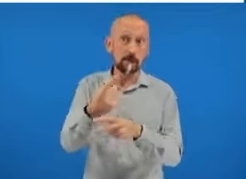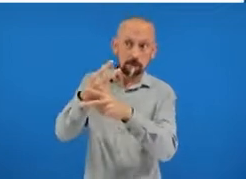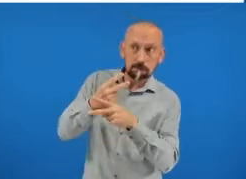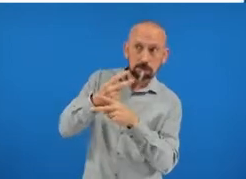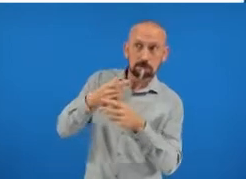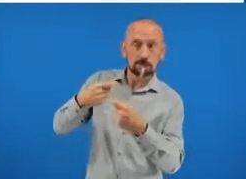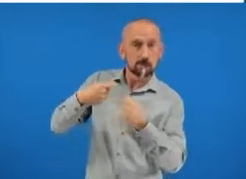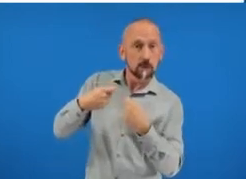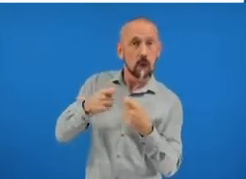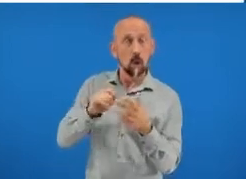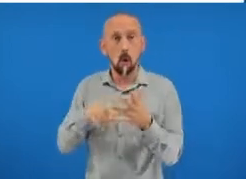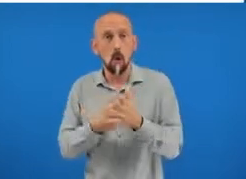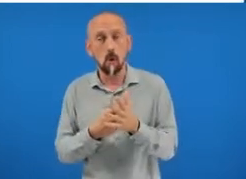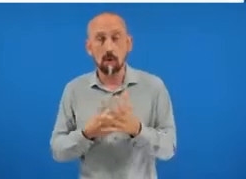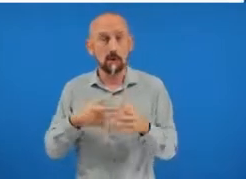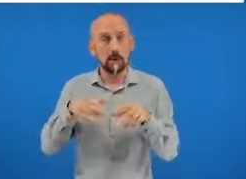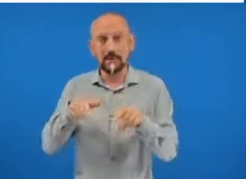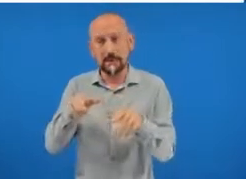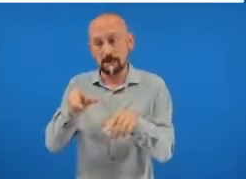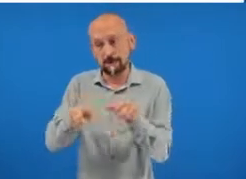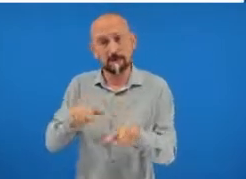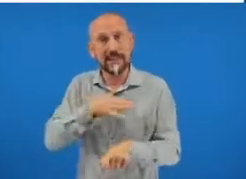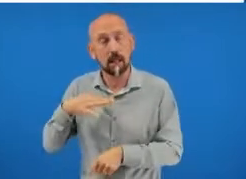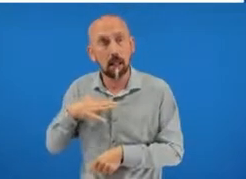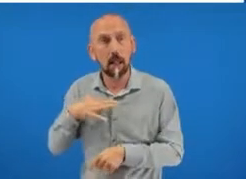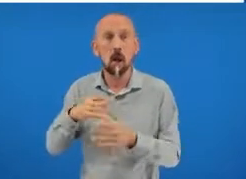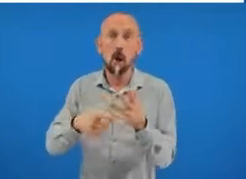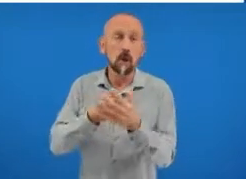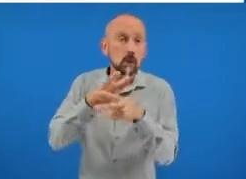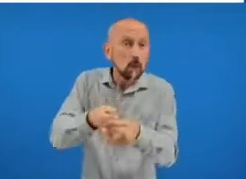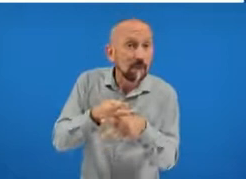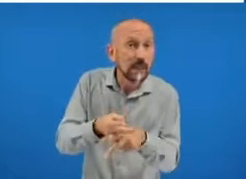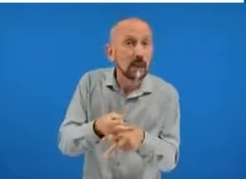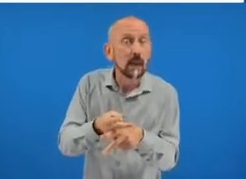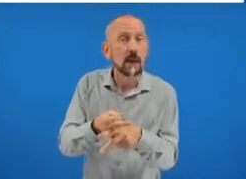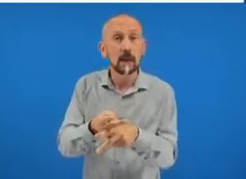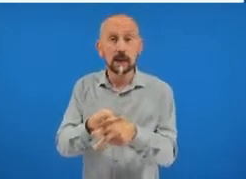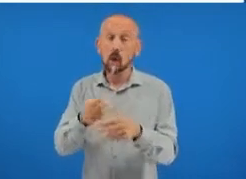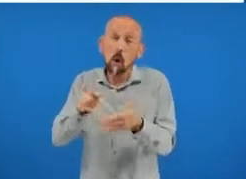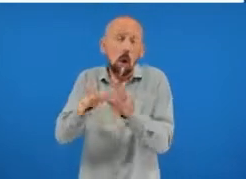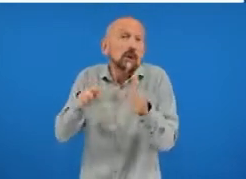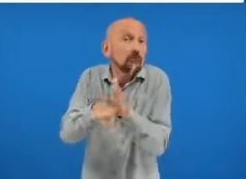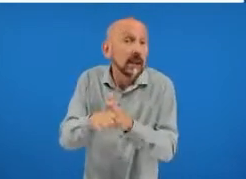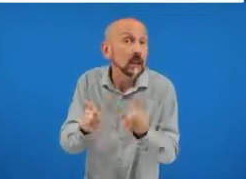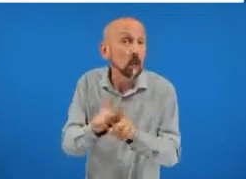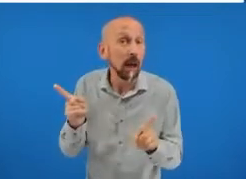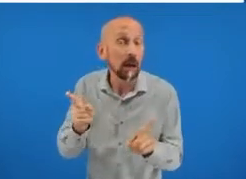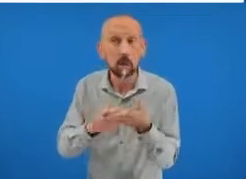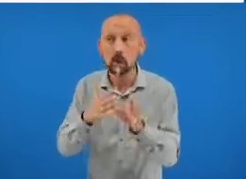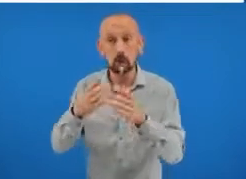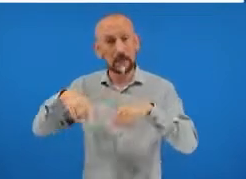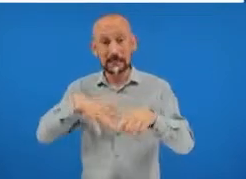supervisor, or a trainer as well, because it's absolutely essential that we train people well to use questionnaires to guide